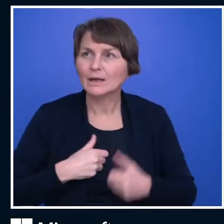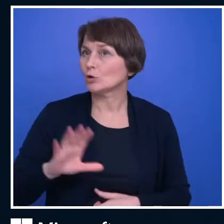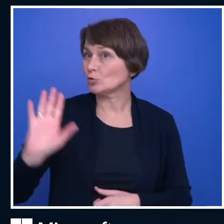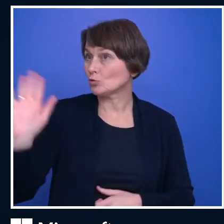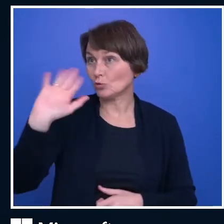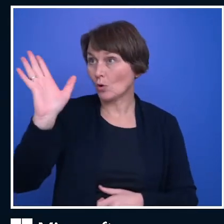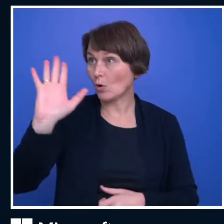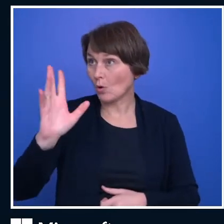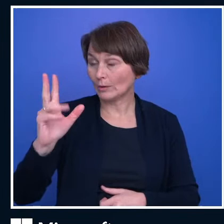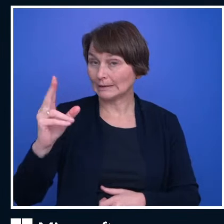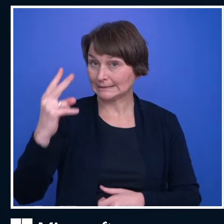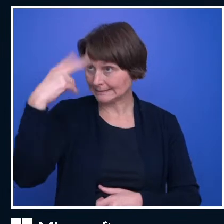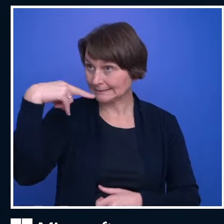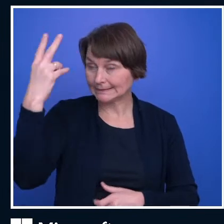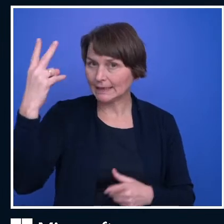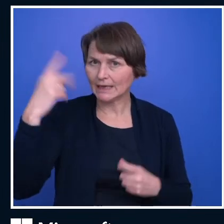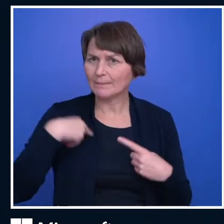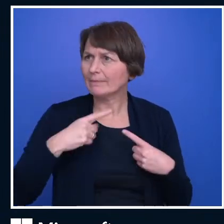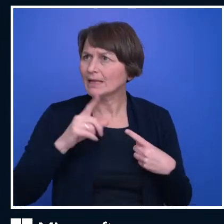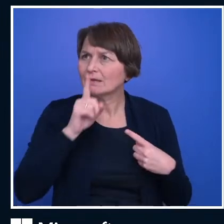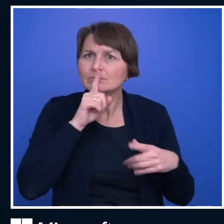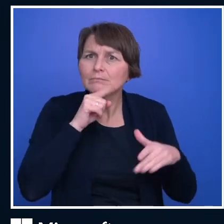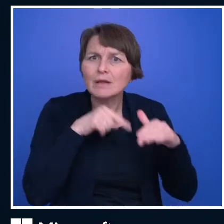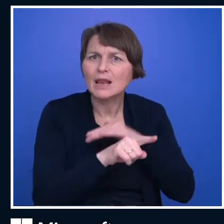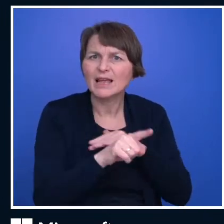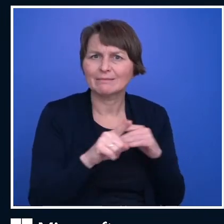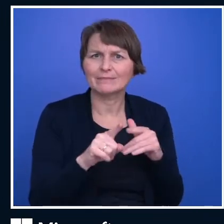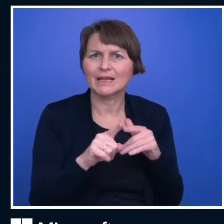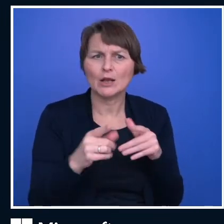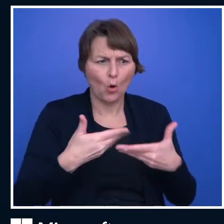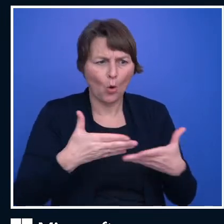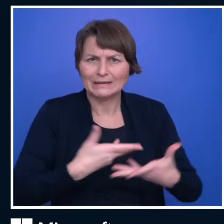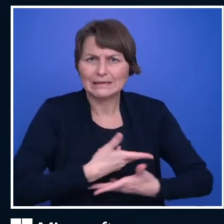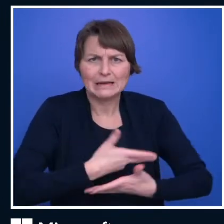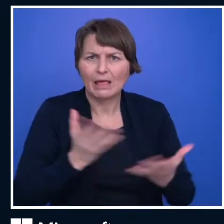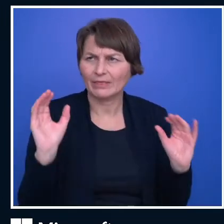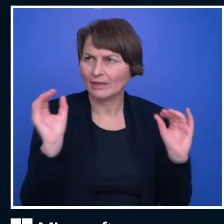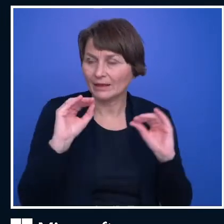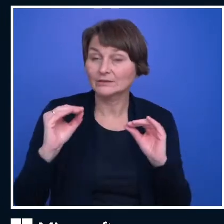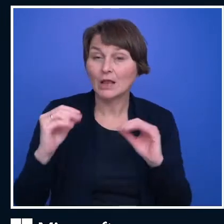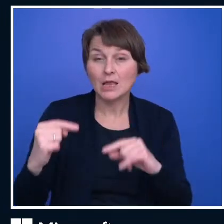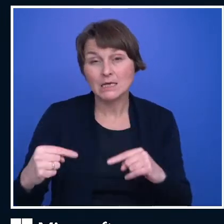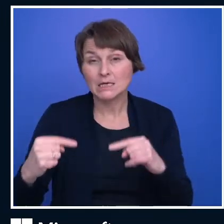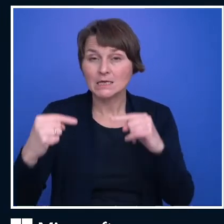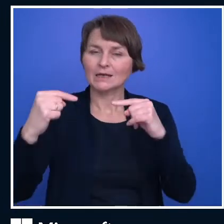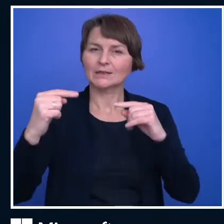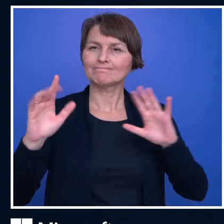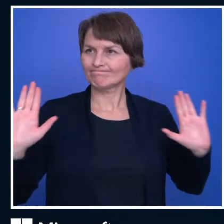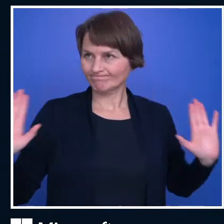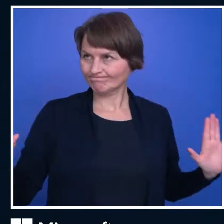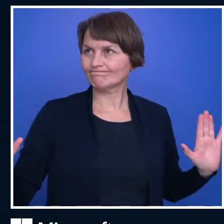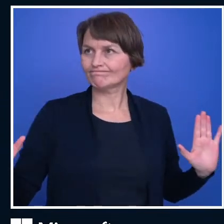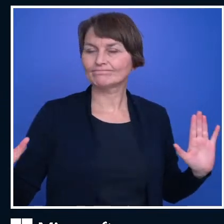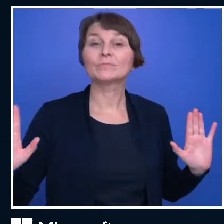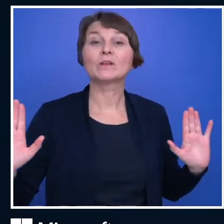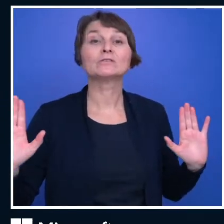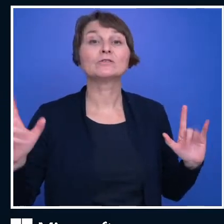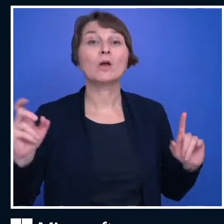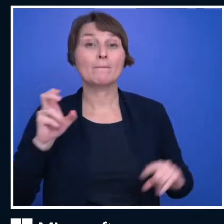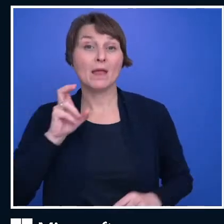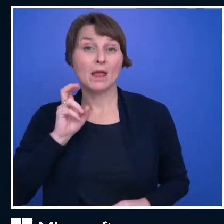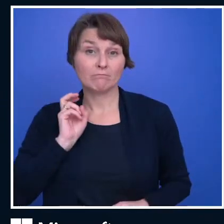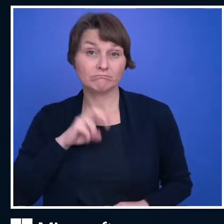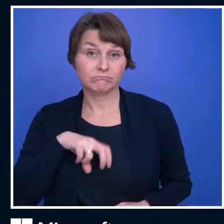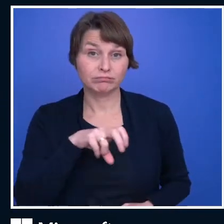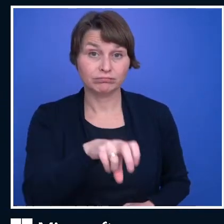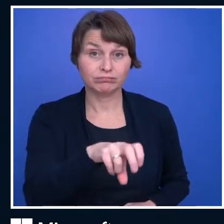me do anything. I haven't opened anything." And so there was my privilege right there. And I walked out and went to the airport and flew